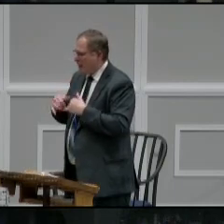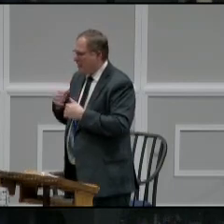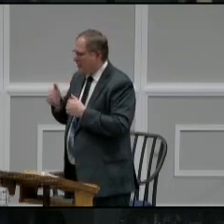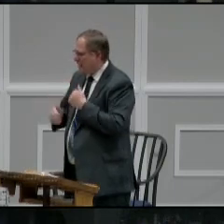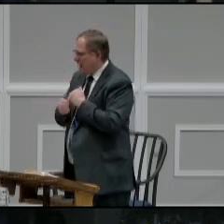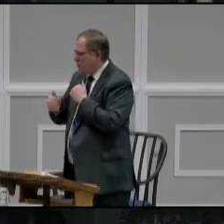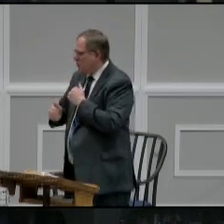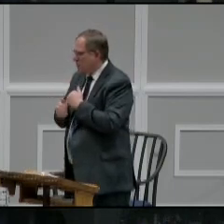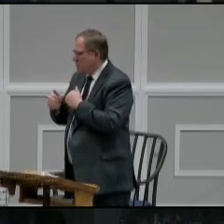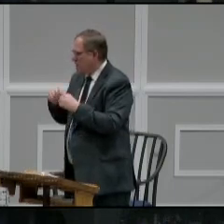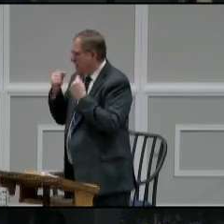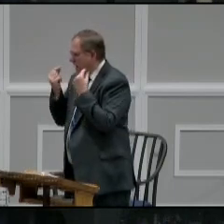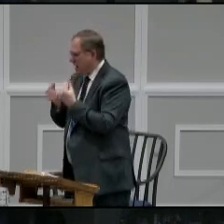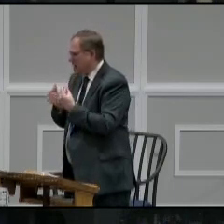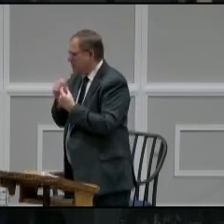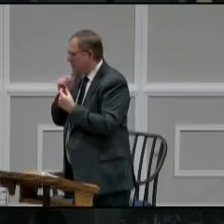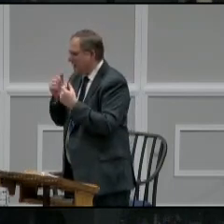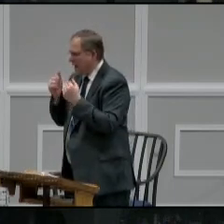yourself.